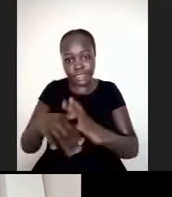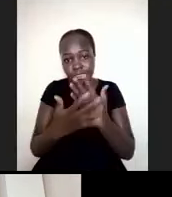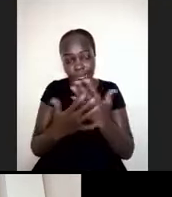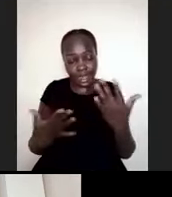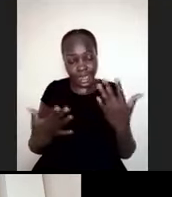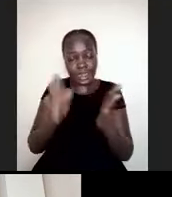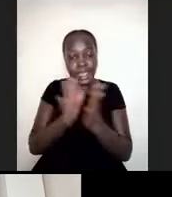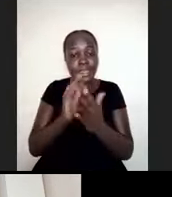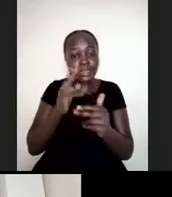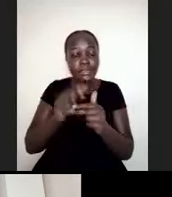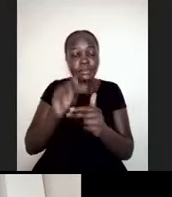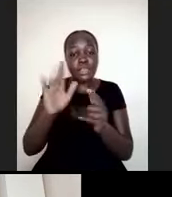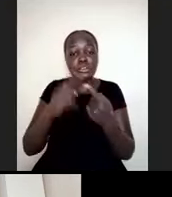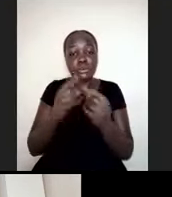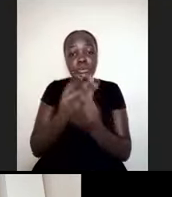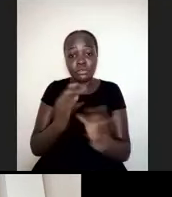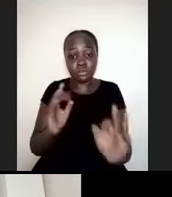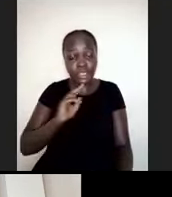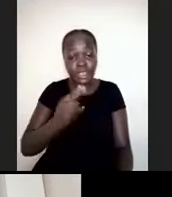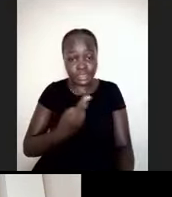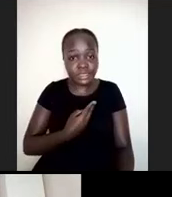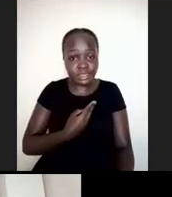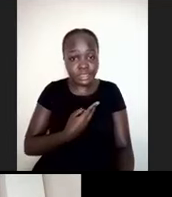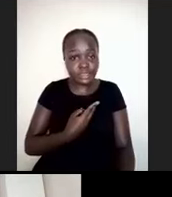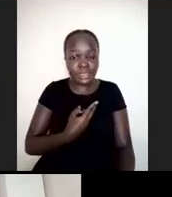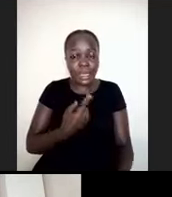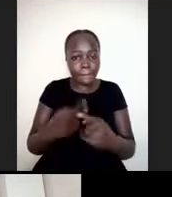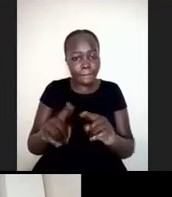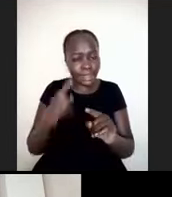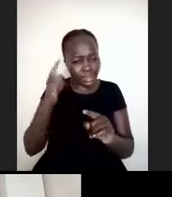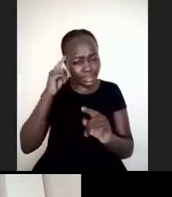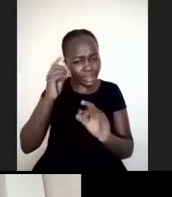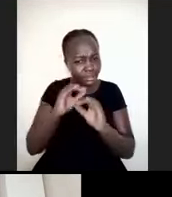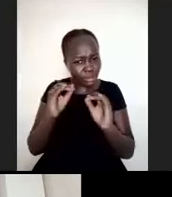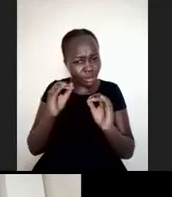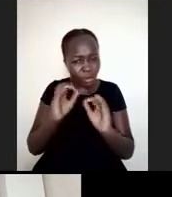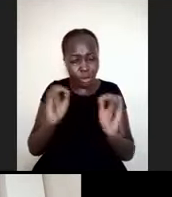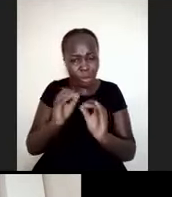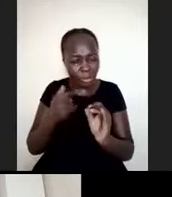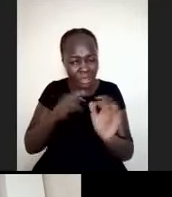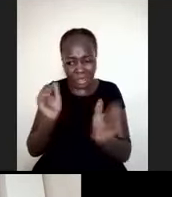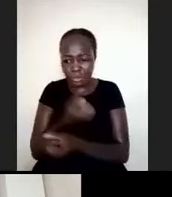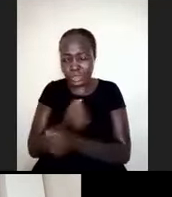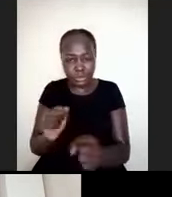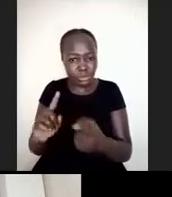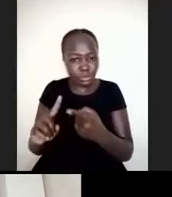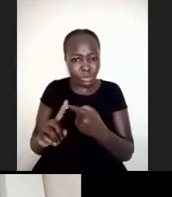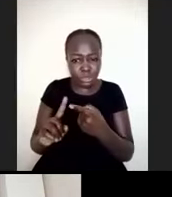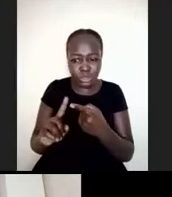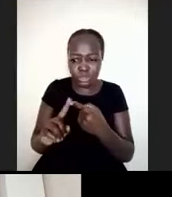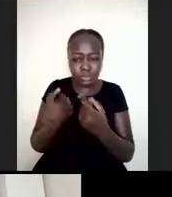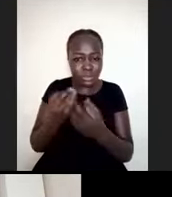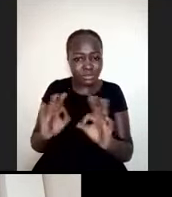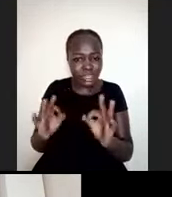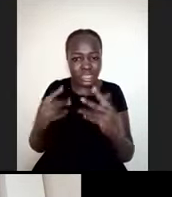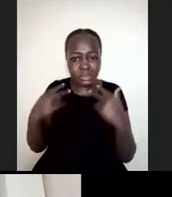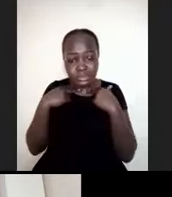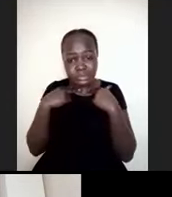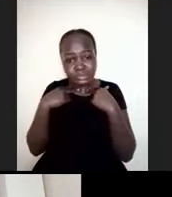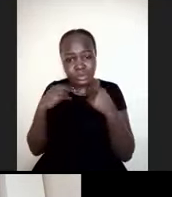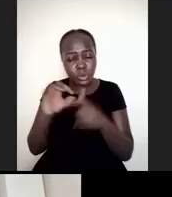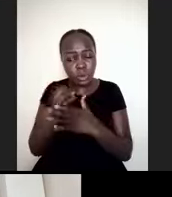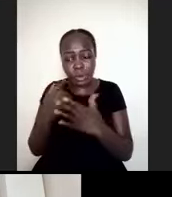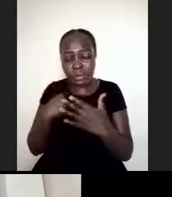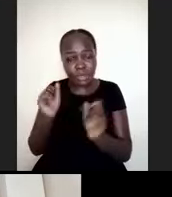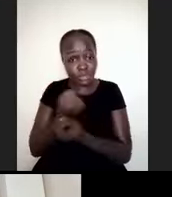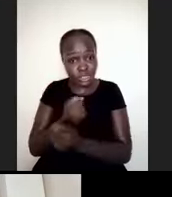us free. So don't think, oh, I've gone too far, oh, I'll never get out of it. You will get out of it. Just